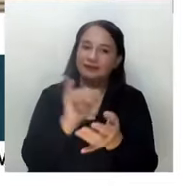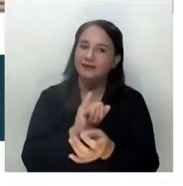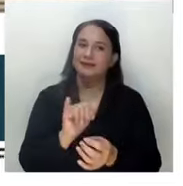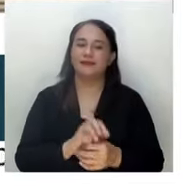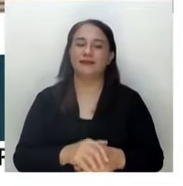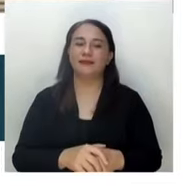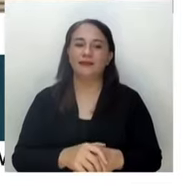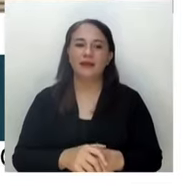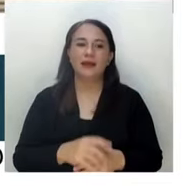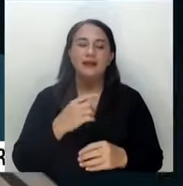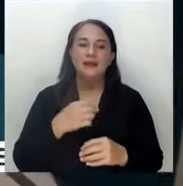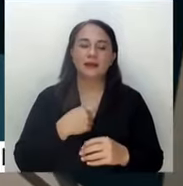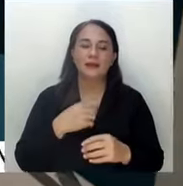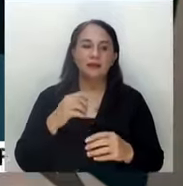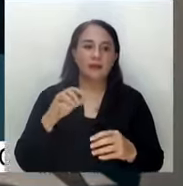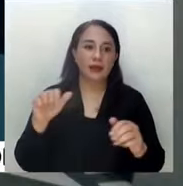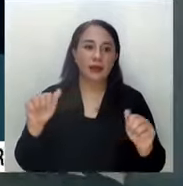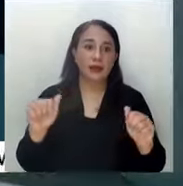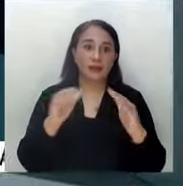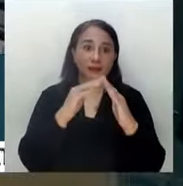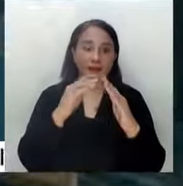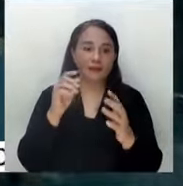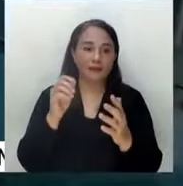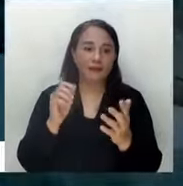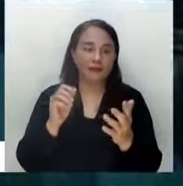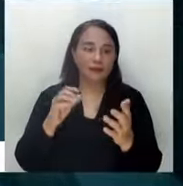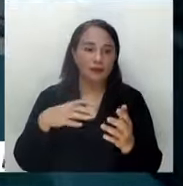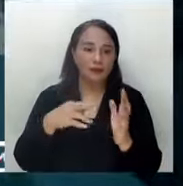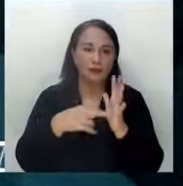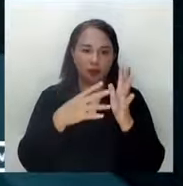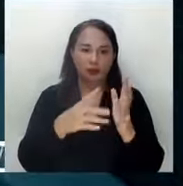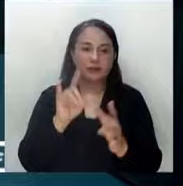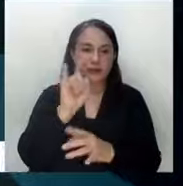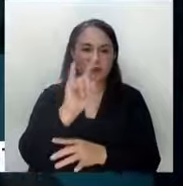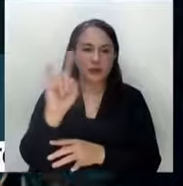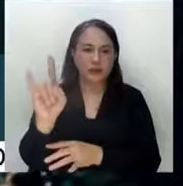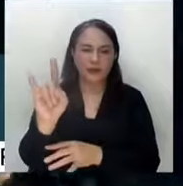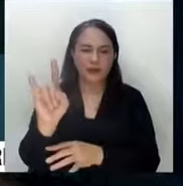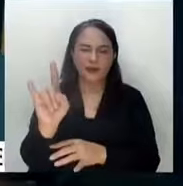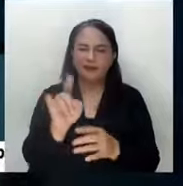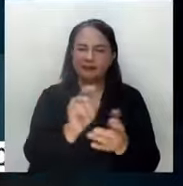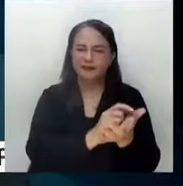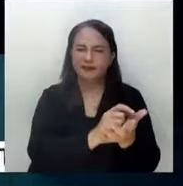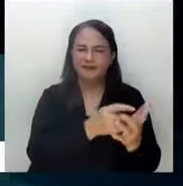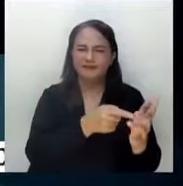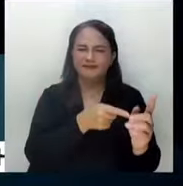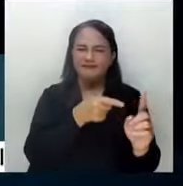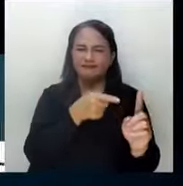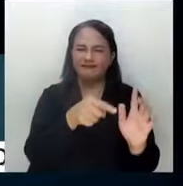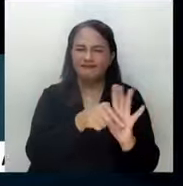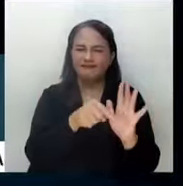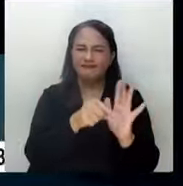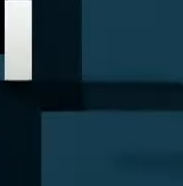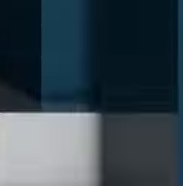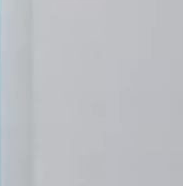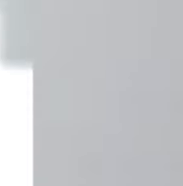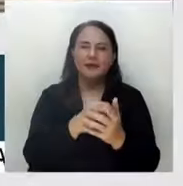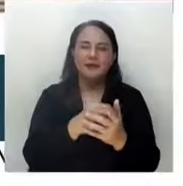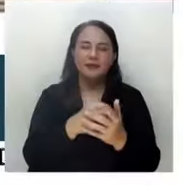As for Albay Representative Edsa Legman, the ad is another way of demonizing the Edsa People Power Revolution.